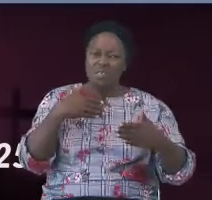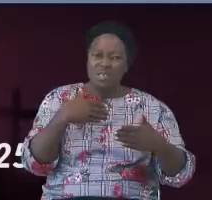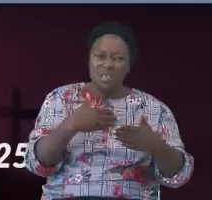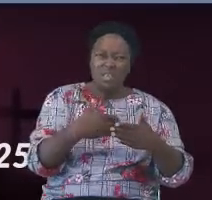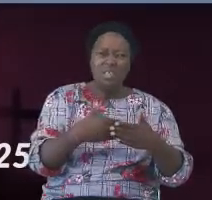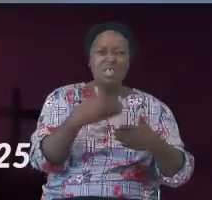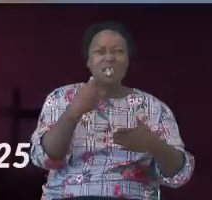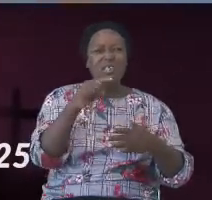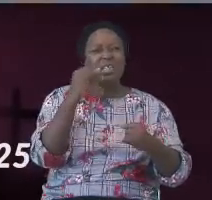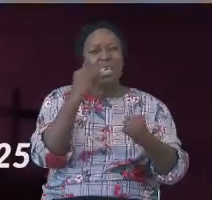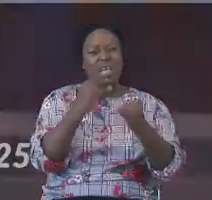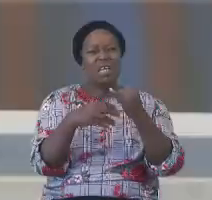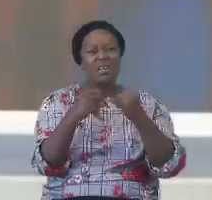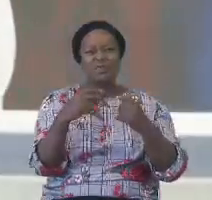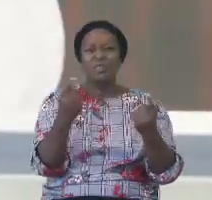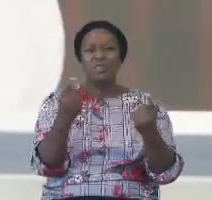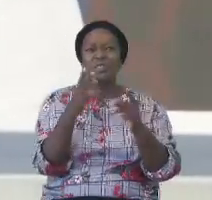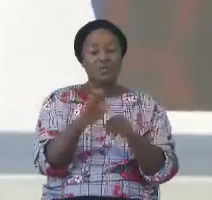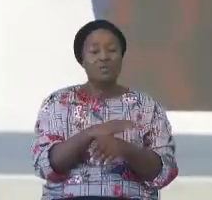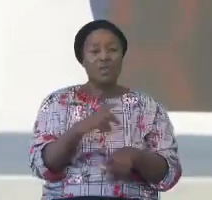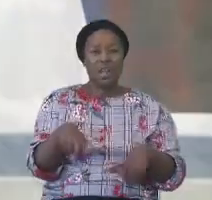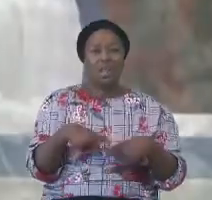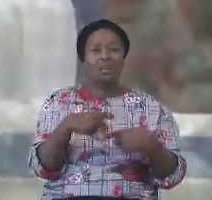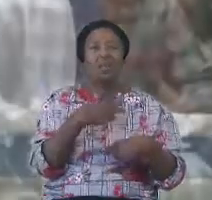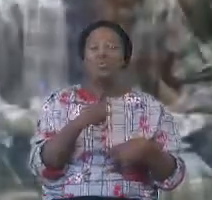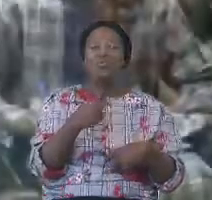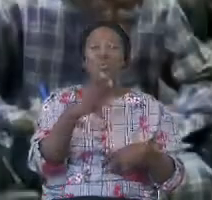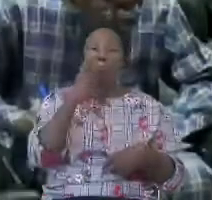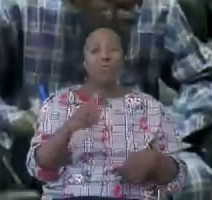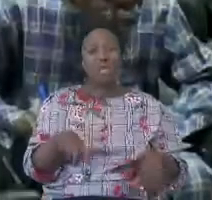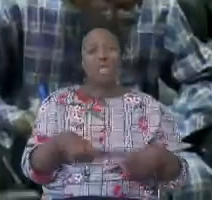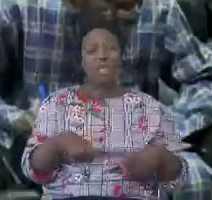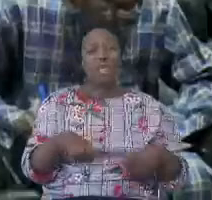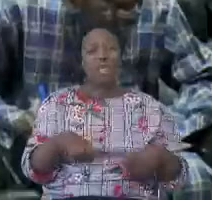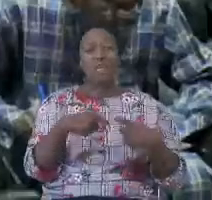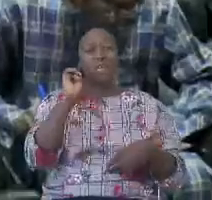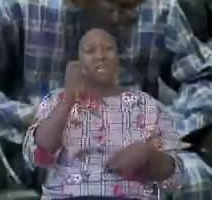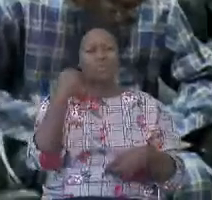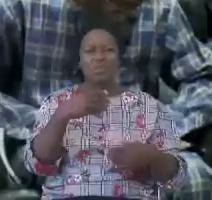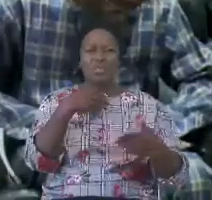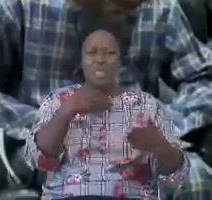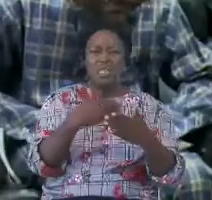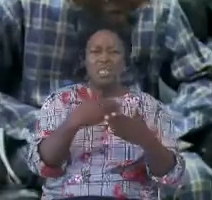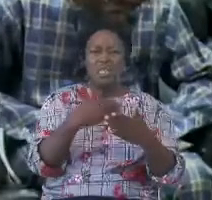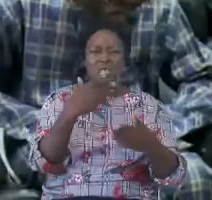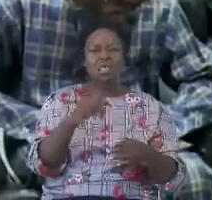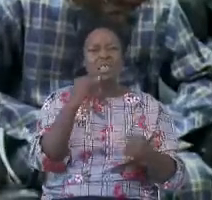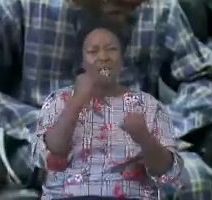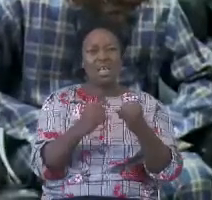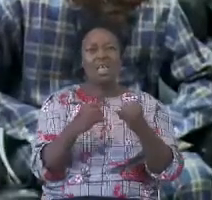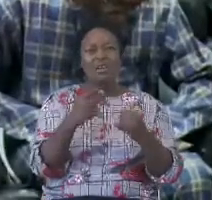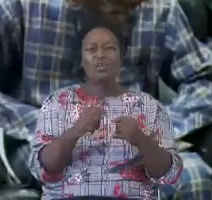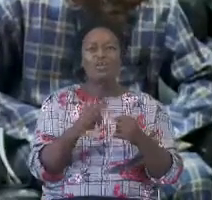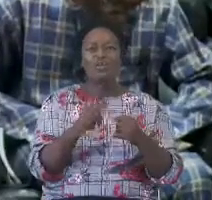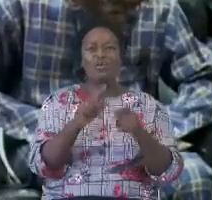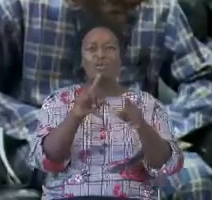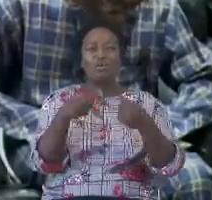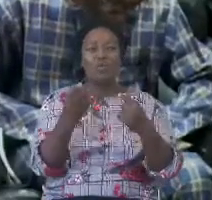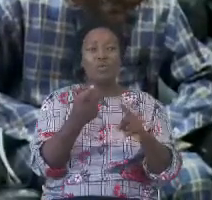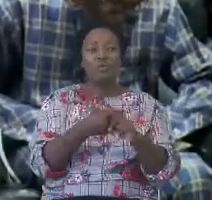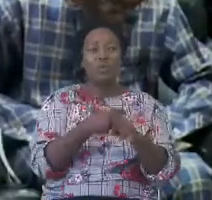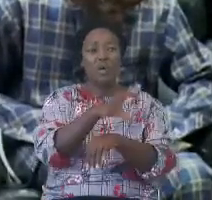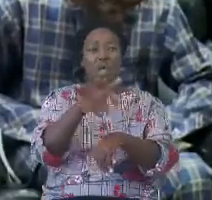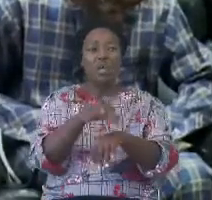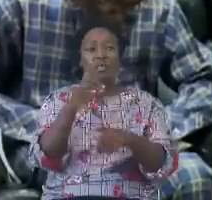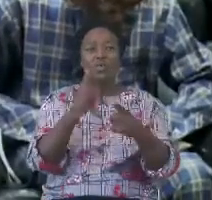suffering he was very near the end of his sinful life of the criminal life it